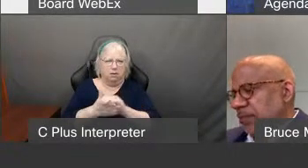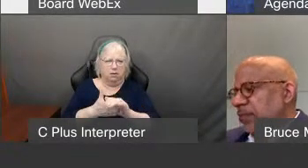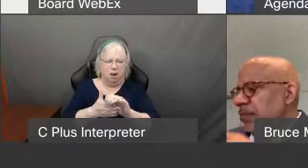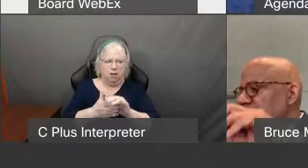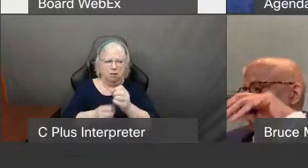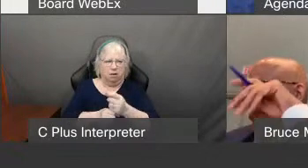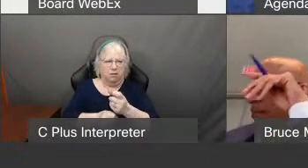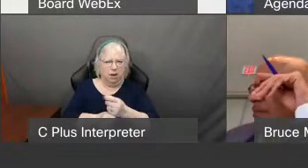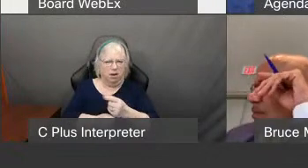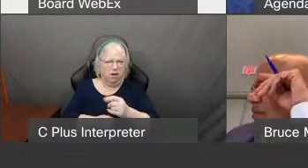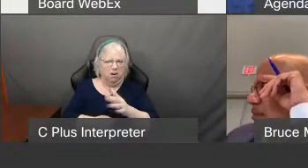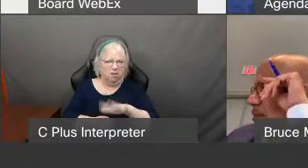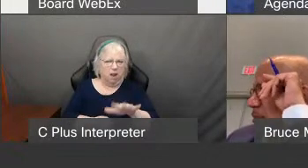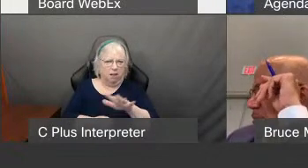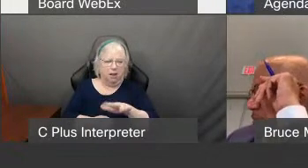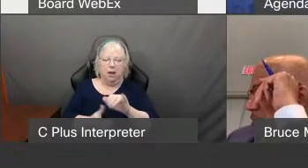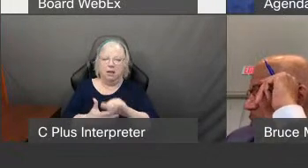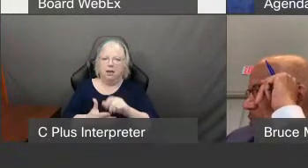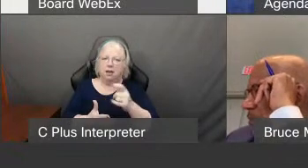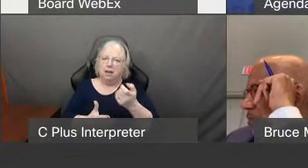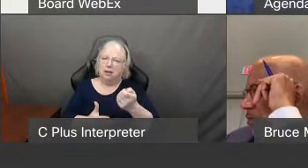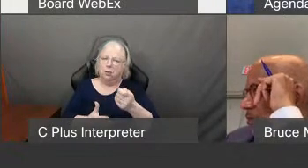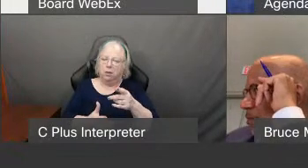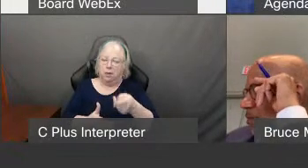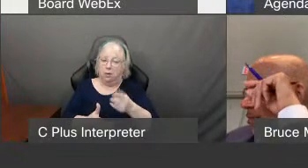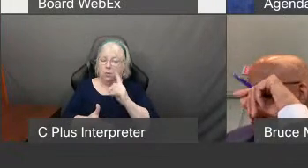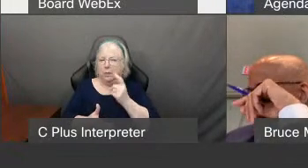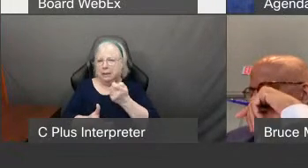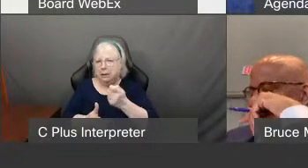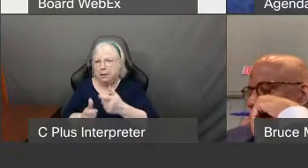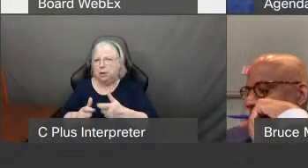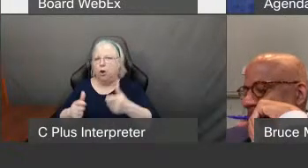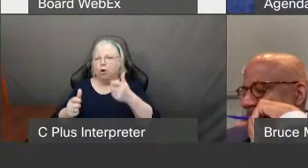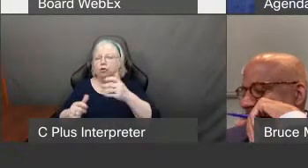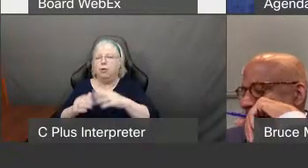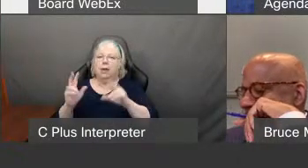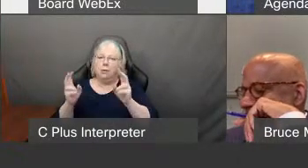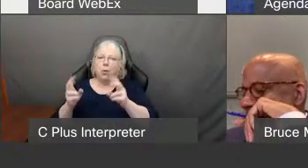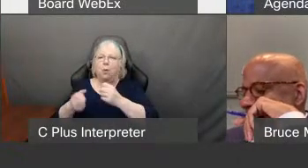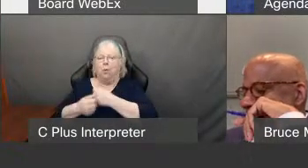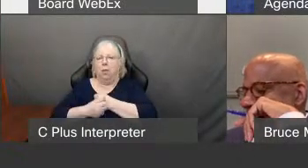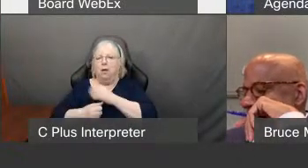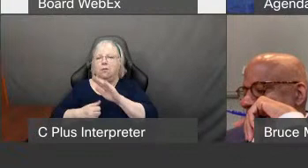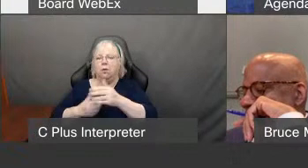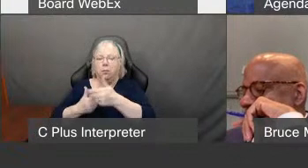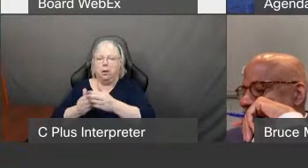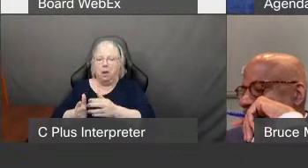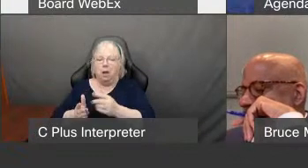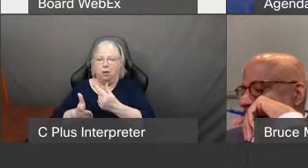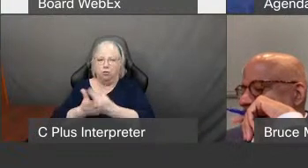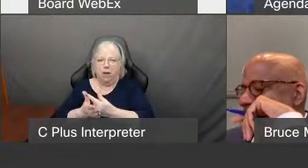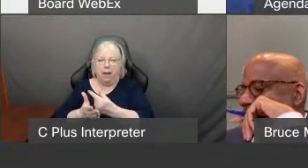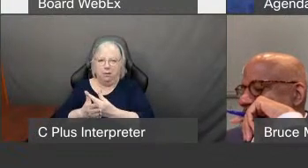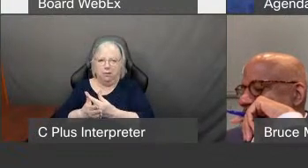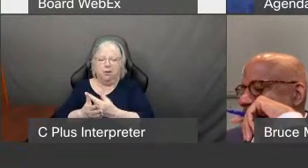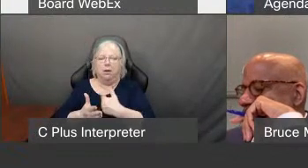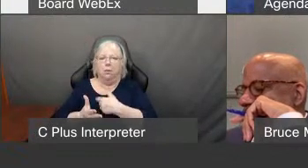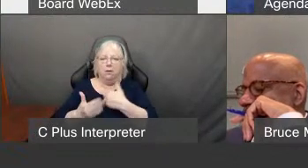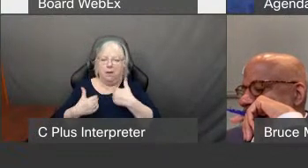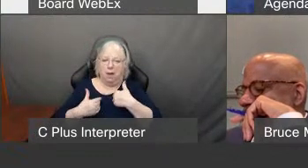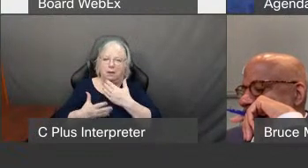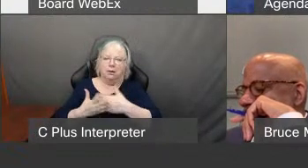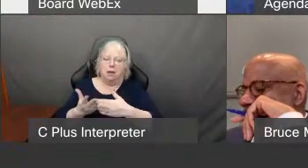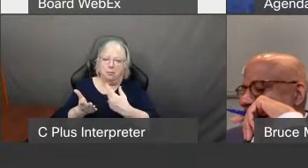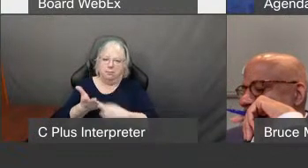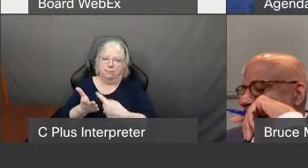like that. And this would be a little bit larger than those Love Your Block grants. And we've had some conversations